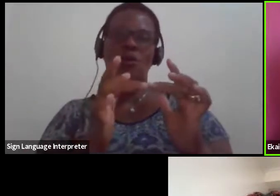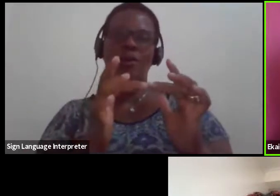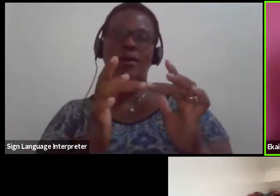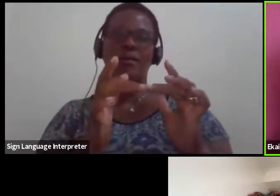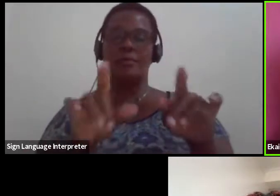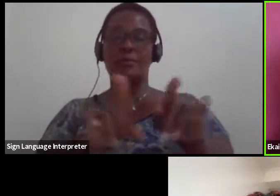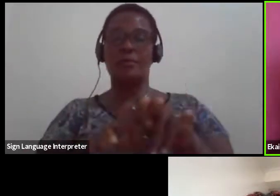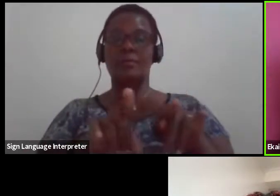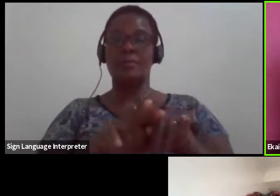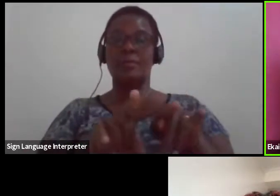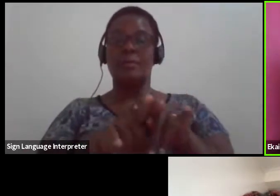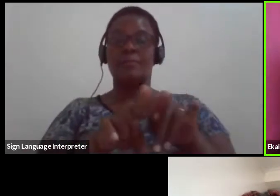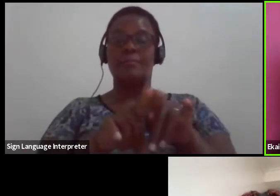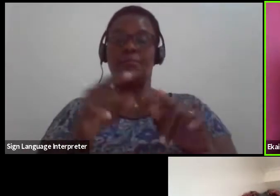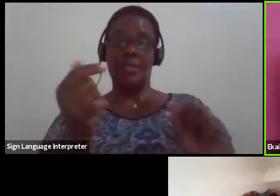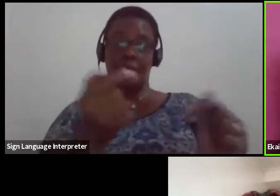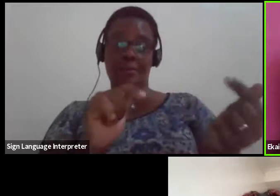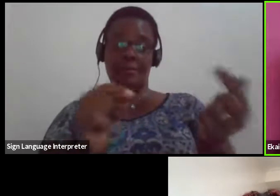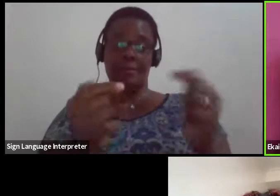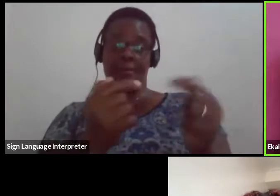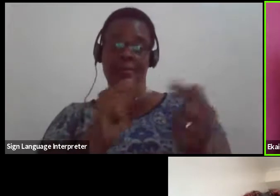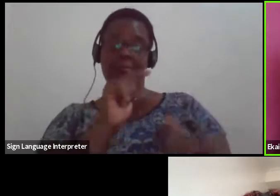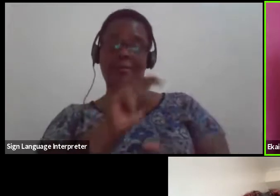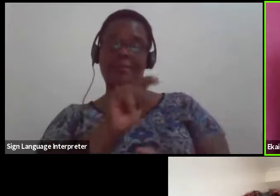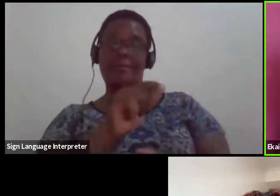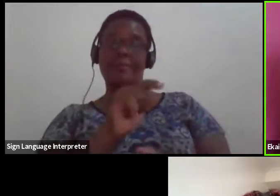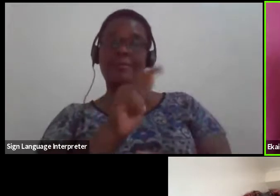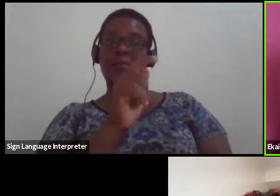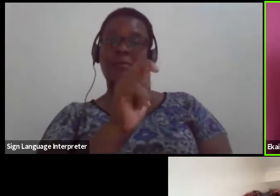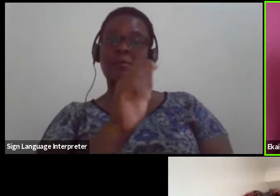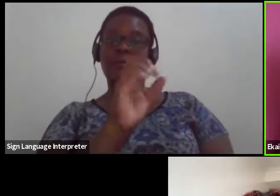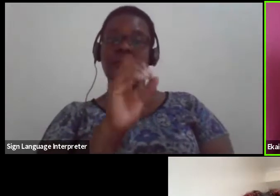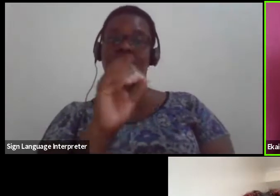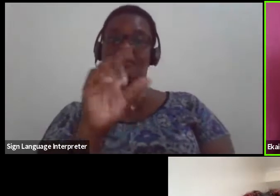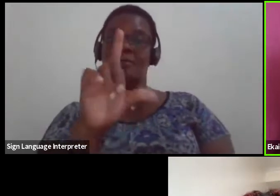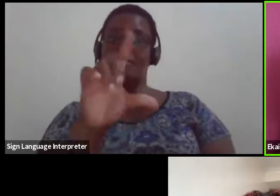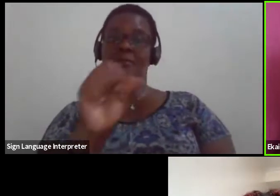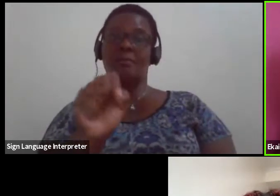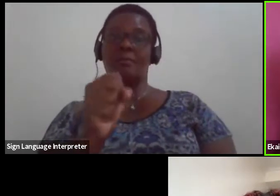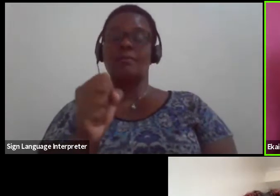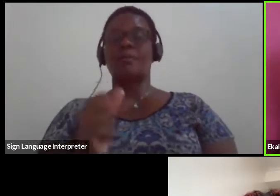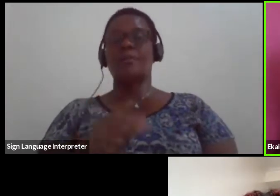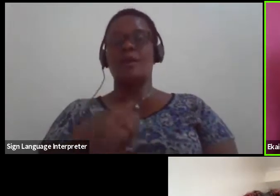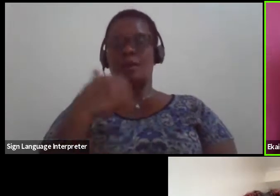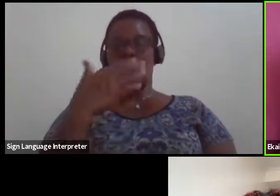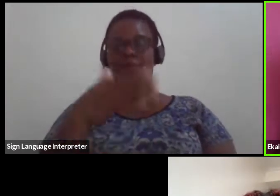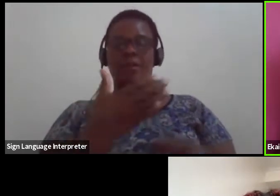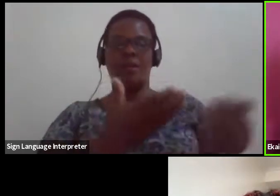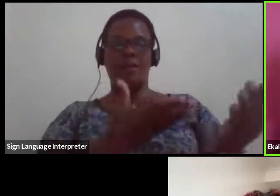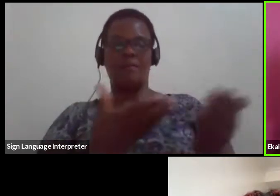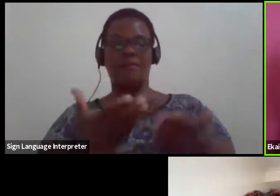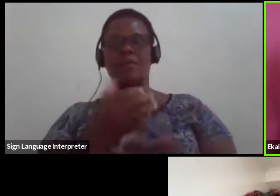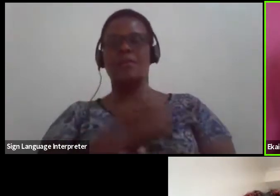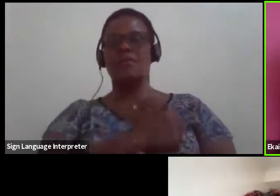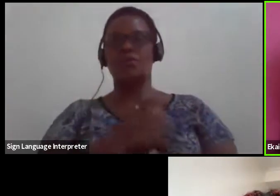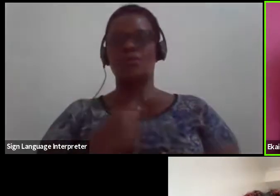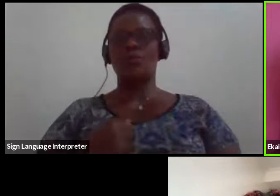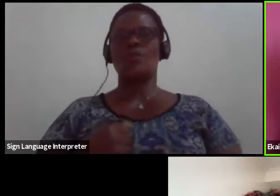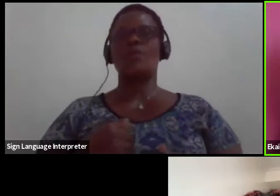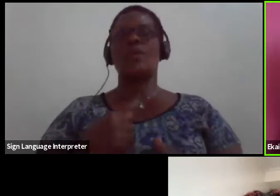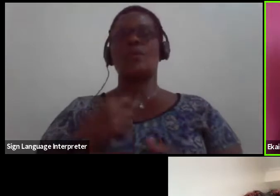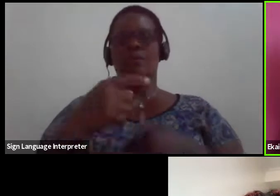tools, I'm going to introduce Paradigm Initiative, and then I will invite Ganeta Cheng to introduce the policy, and then we'll proceed to the